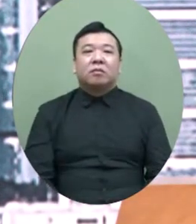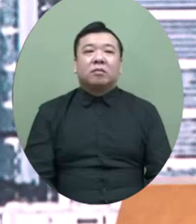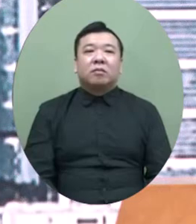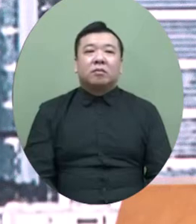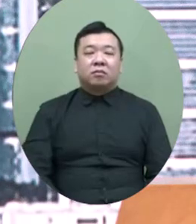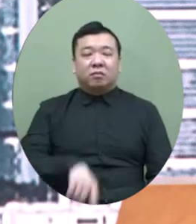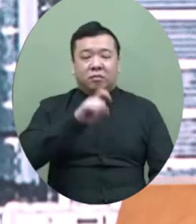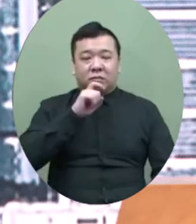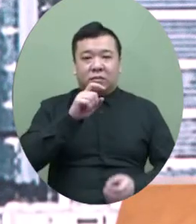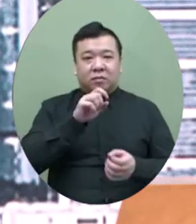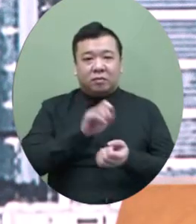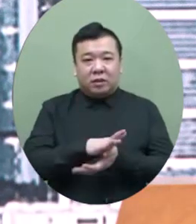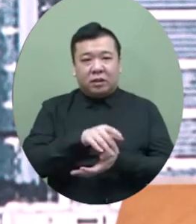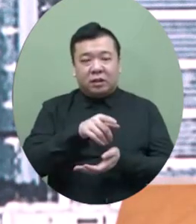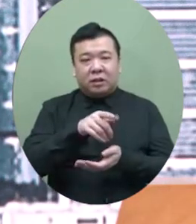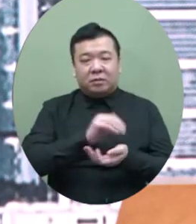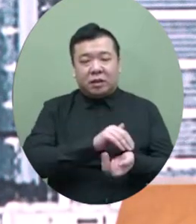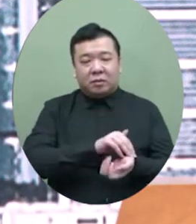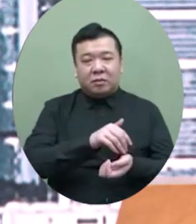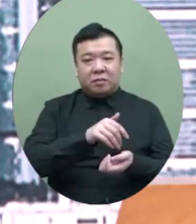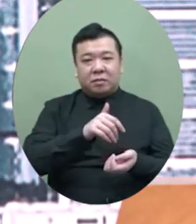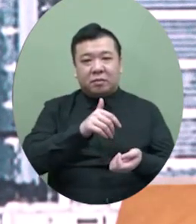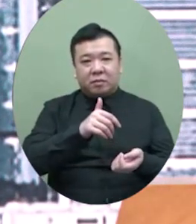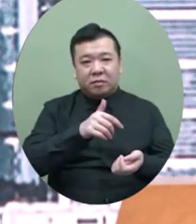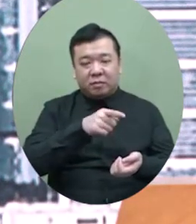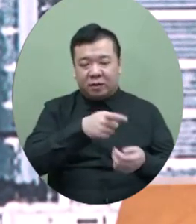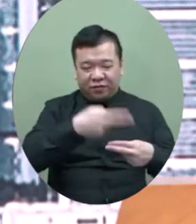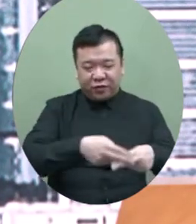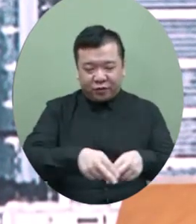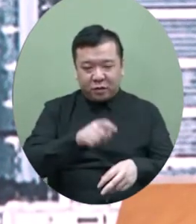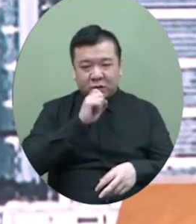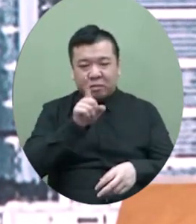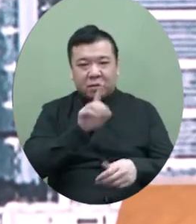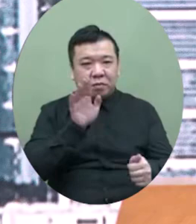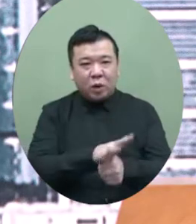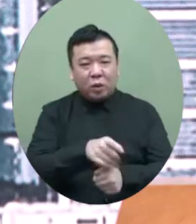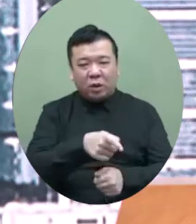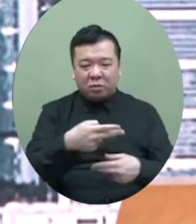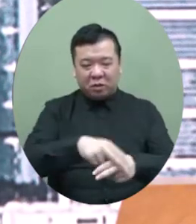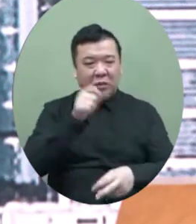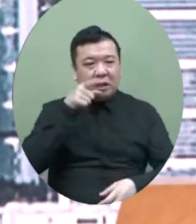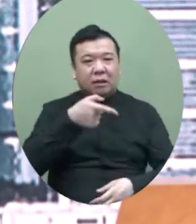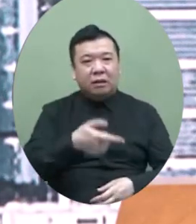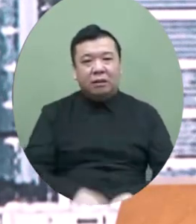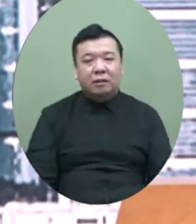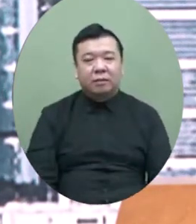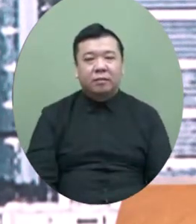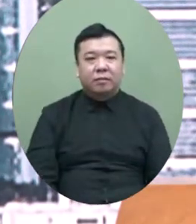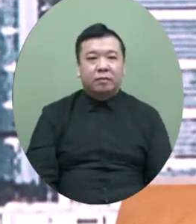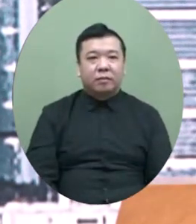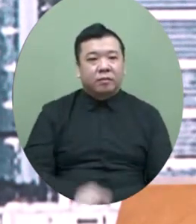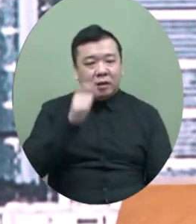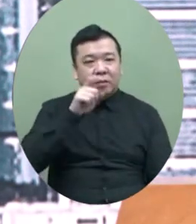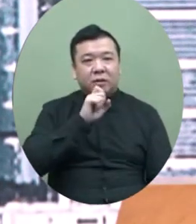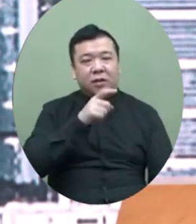do to help them, especially for these people who may have suffered from financial losses during the